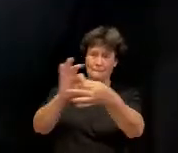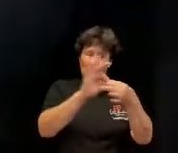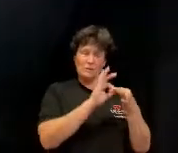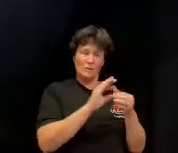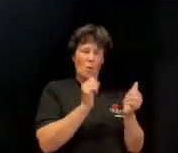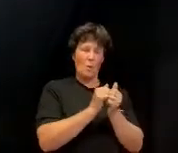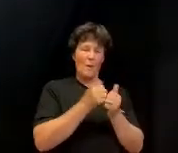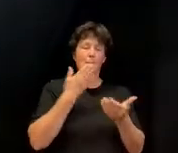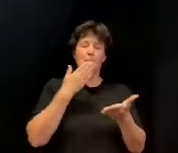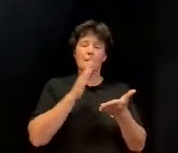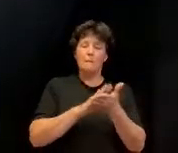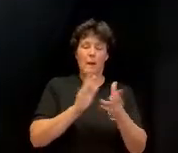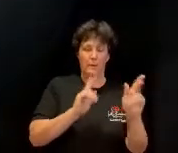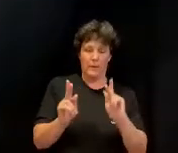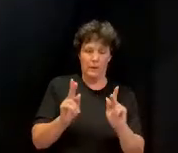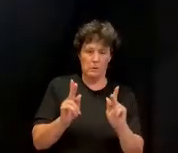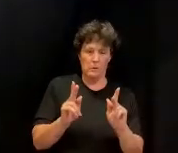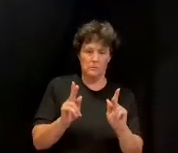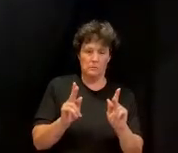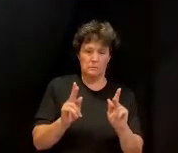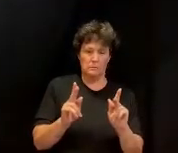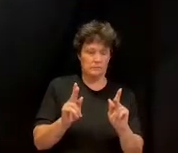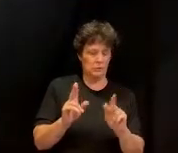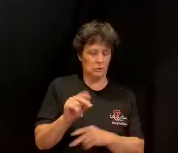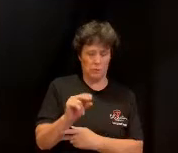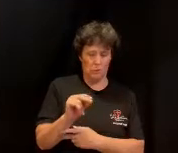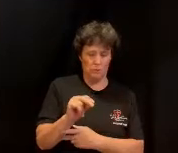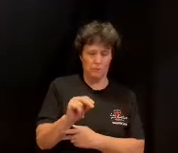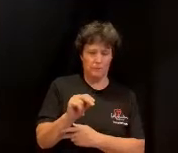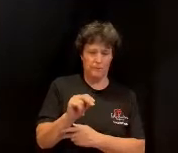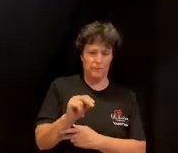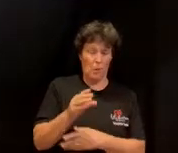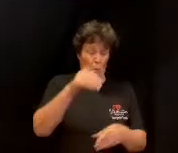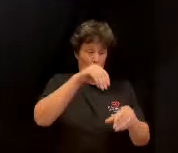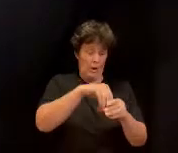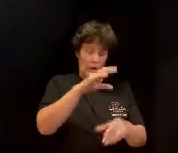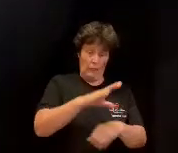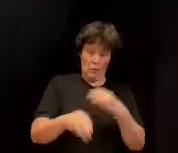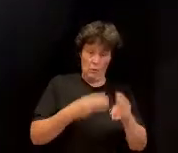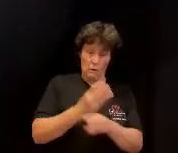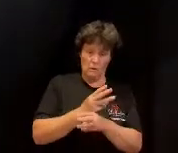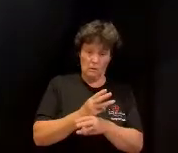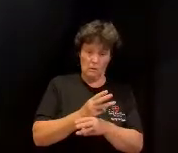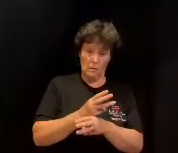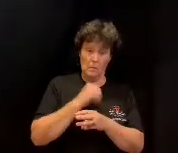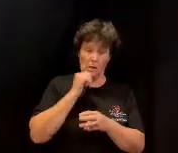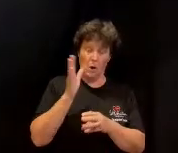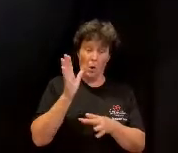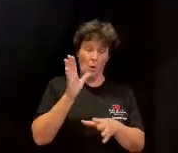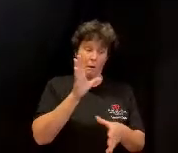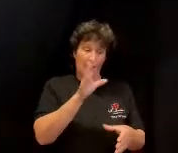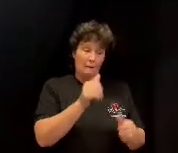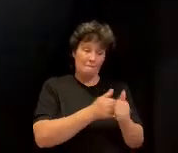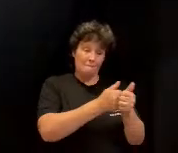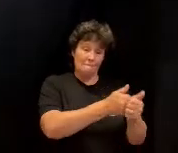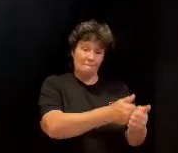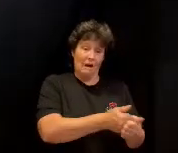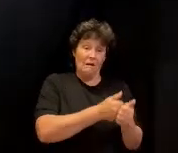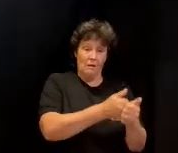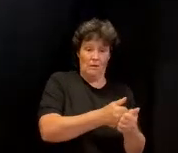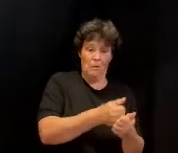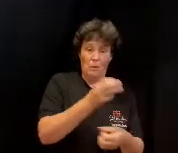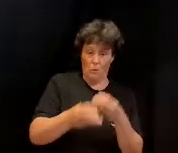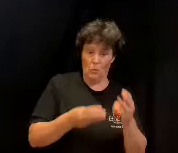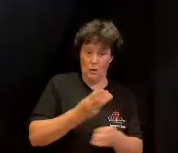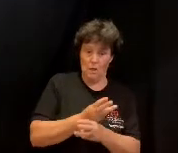of darkness. That's not what it's saying. It's not what we're saying here. But we're in this world. We're not of this world.